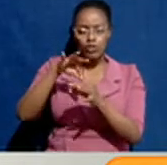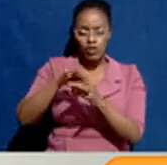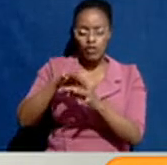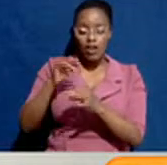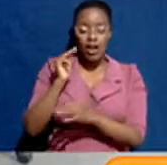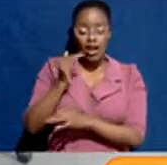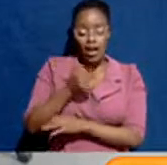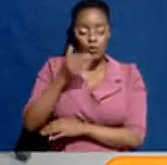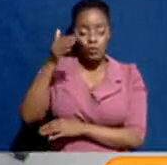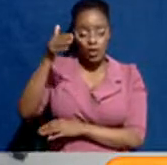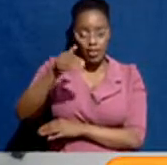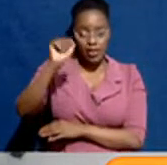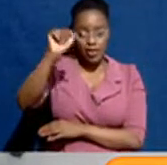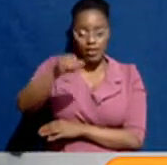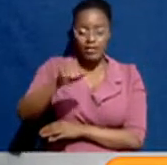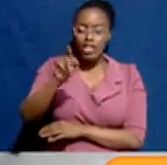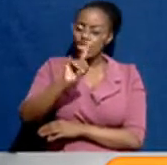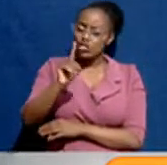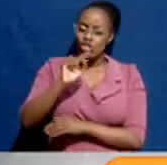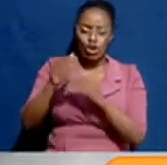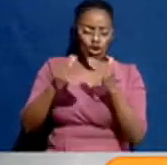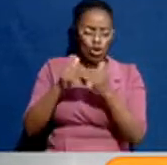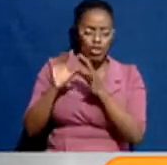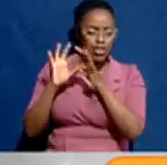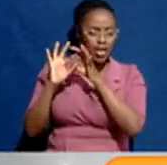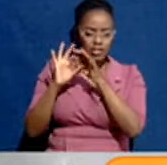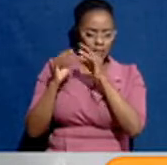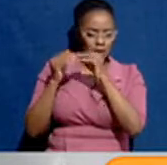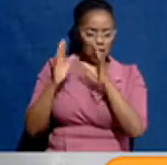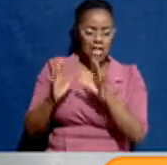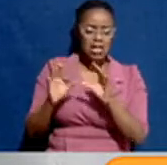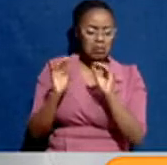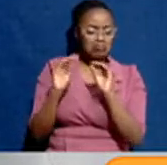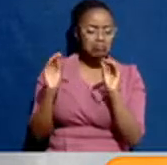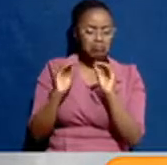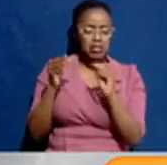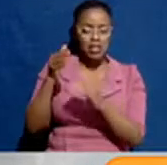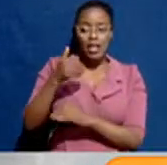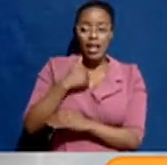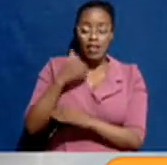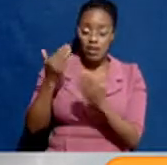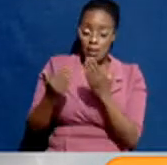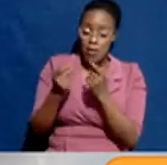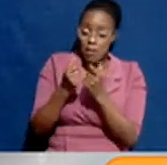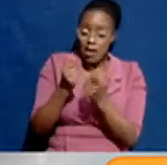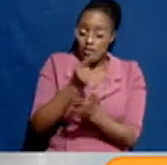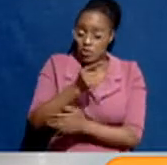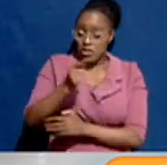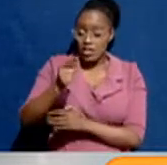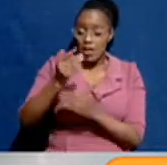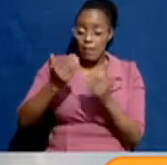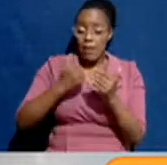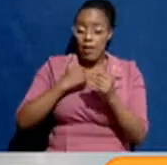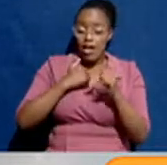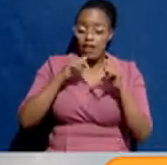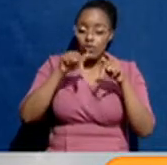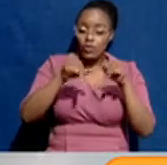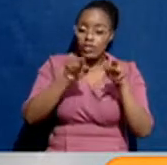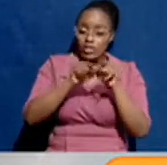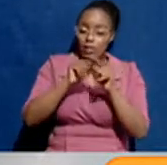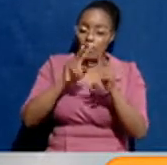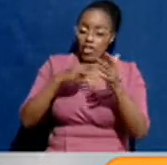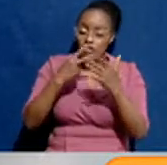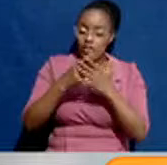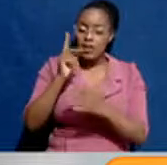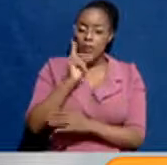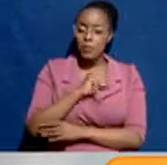we were there. We voted. Not all the Azimio senators were there. Maybe our a cameras few. Cameras were there. Maybe so they also failed there. Then